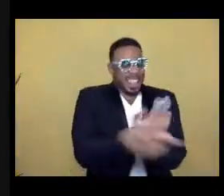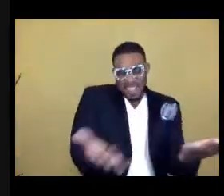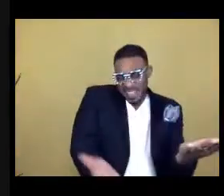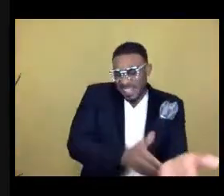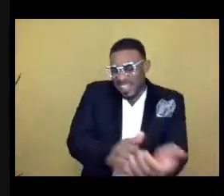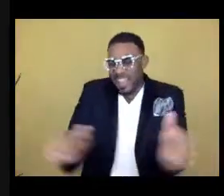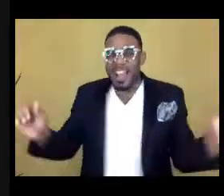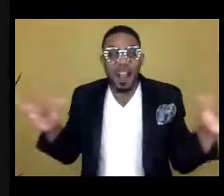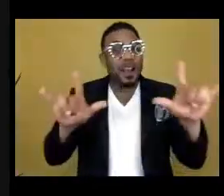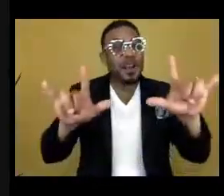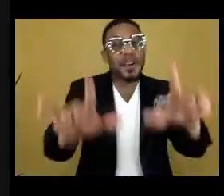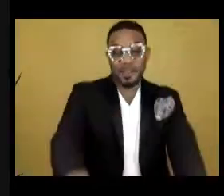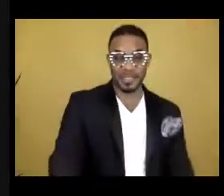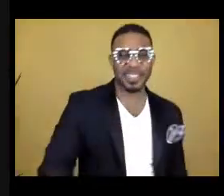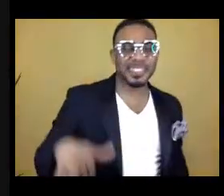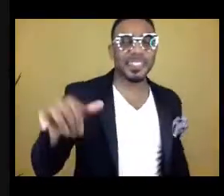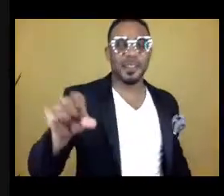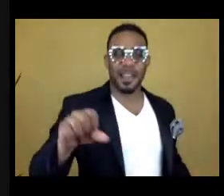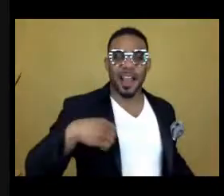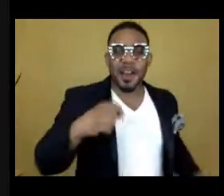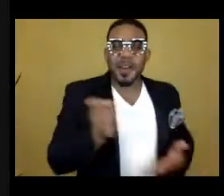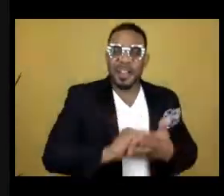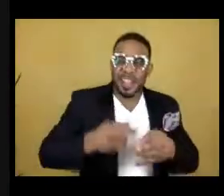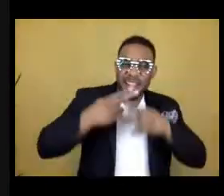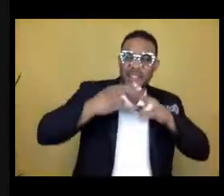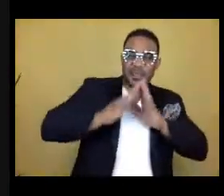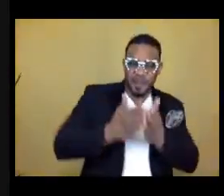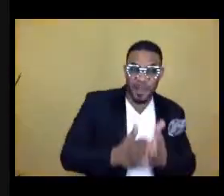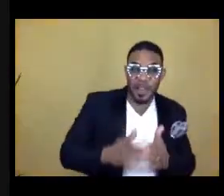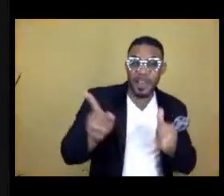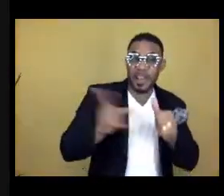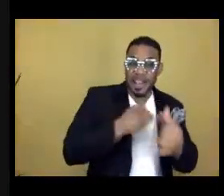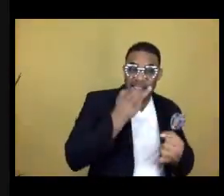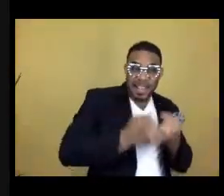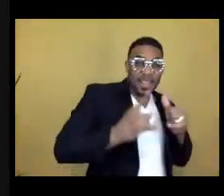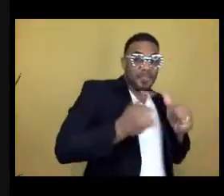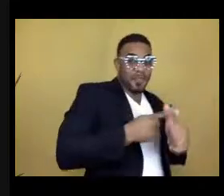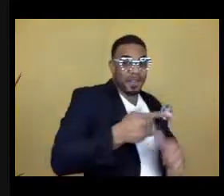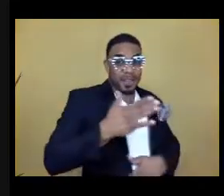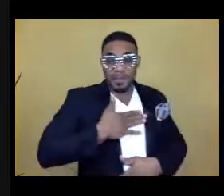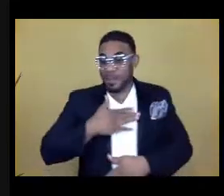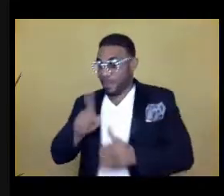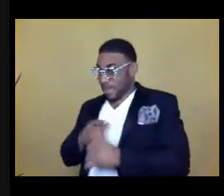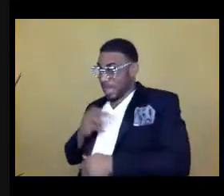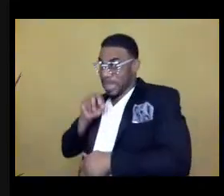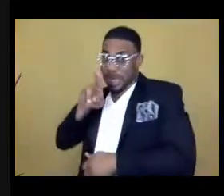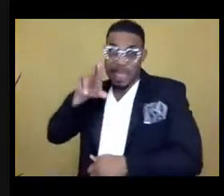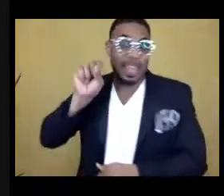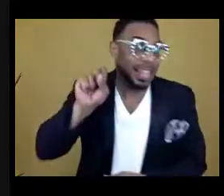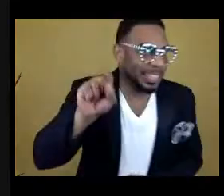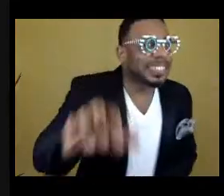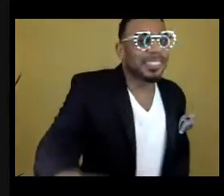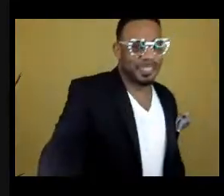and beginning, yeah. I read your name in my book, your last name, my first. I'm your missus, the lights are